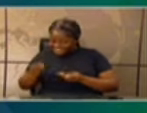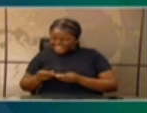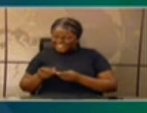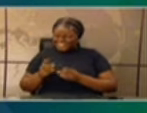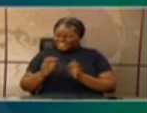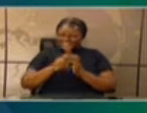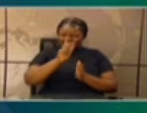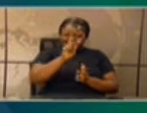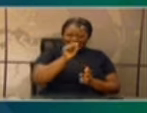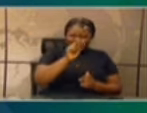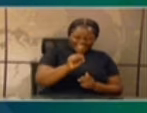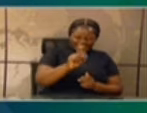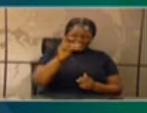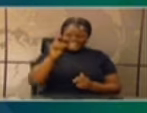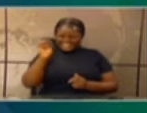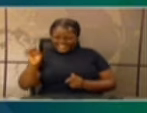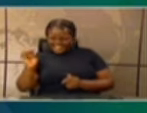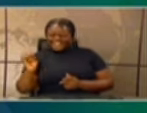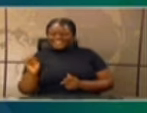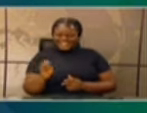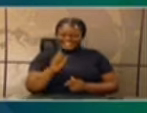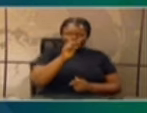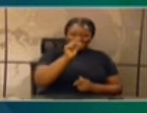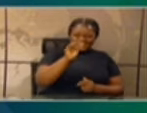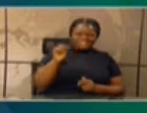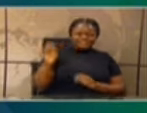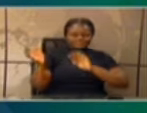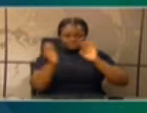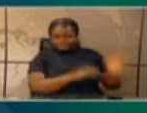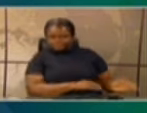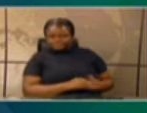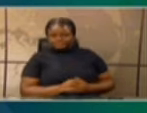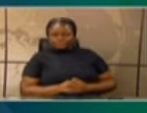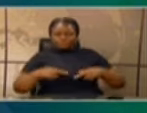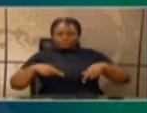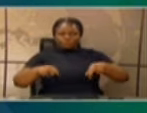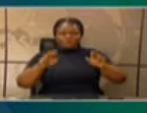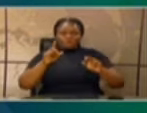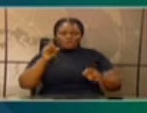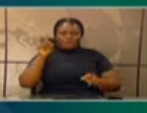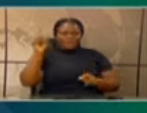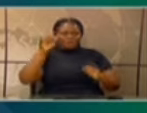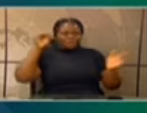Ghana ye rose ay wu yi na yen 100,000. A 3 years project.